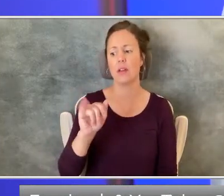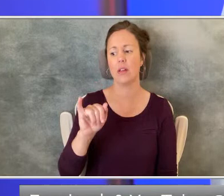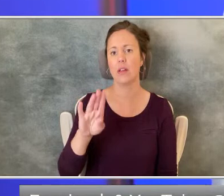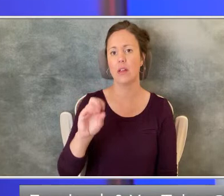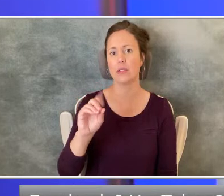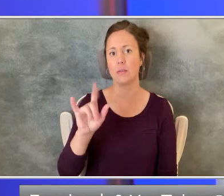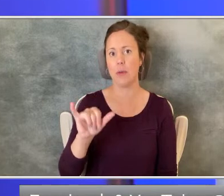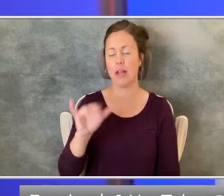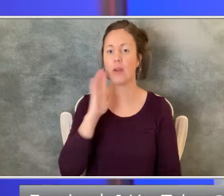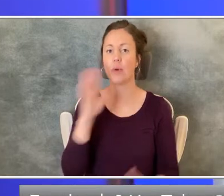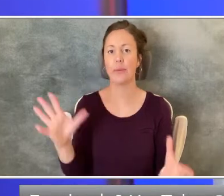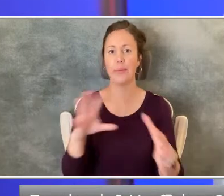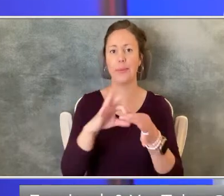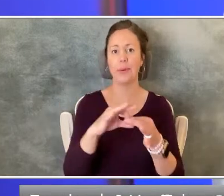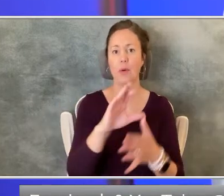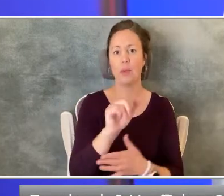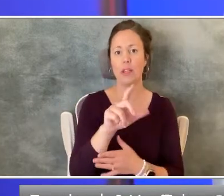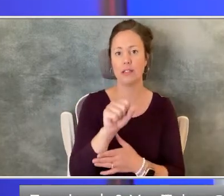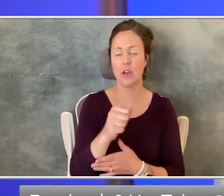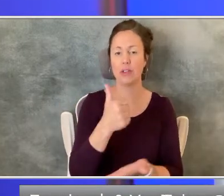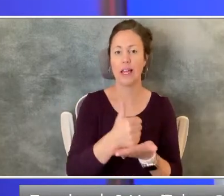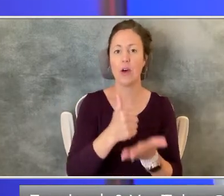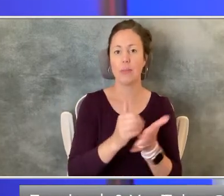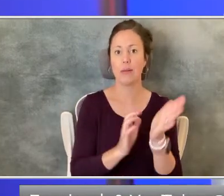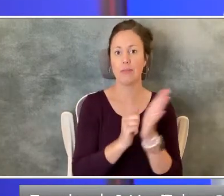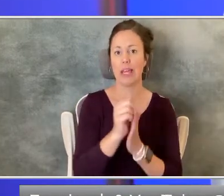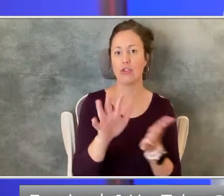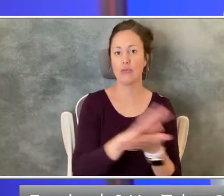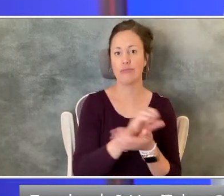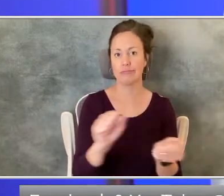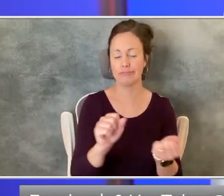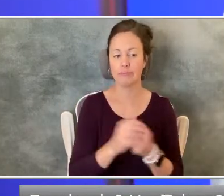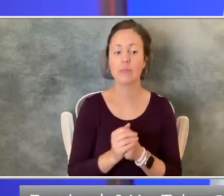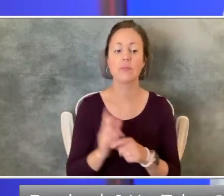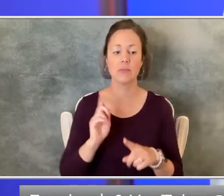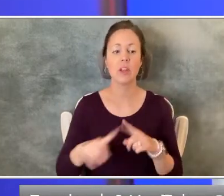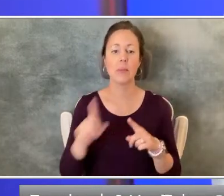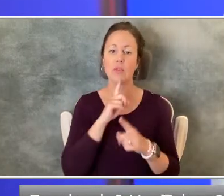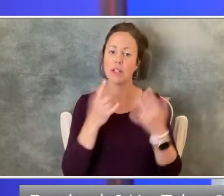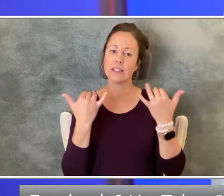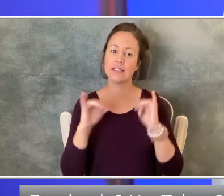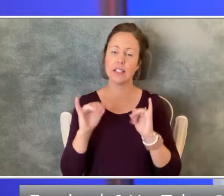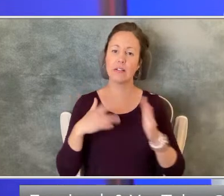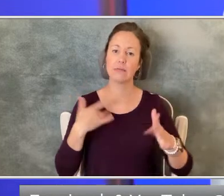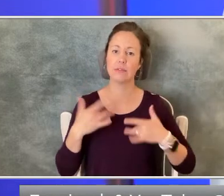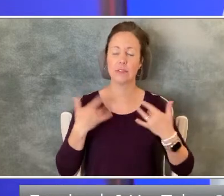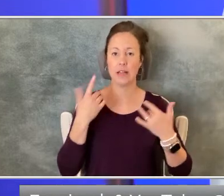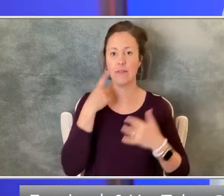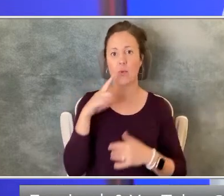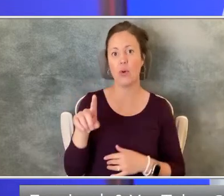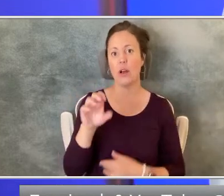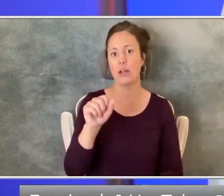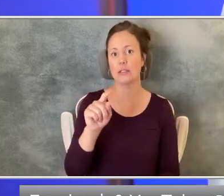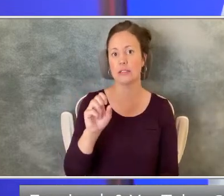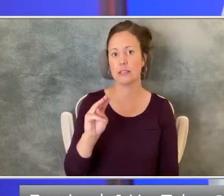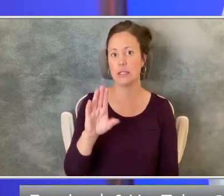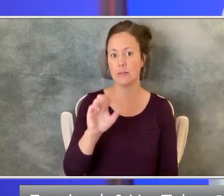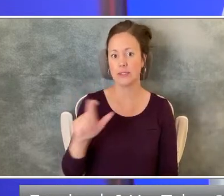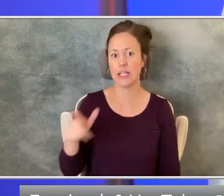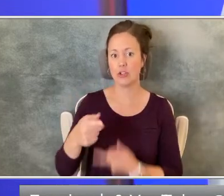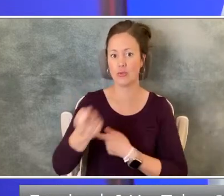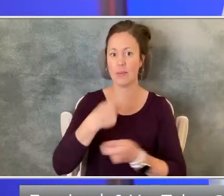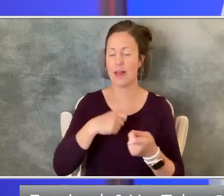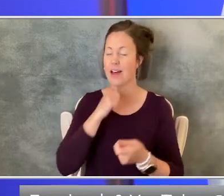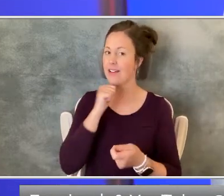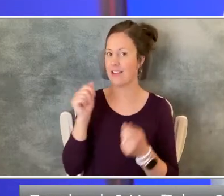helps them be eradicated. But we are still looking forward to a stem cell transplant. Gene hasn't met me before, but I know a lot